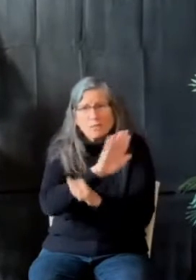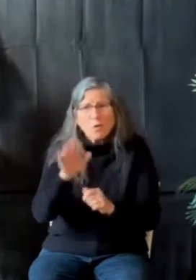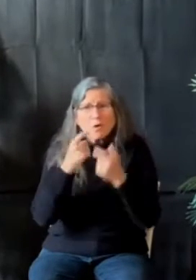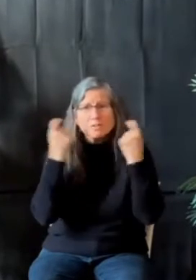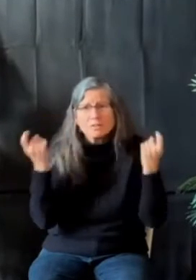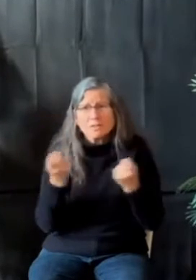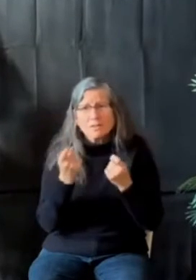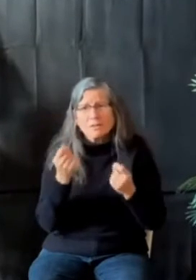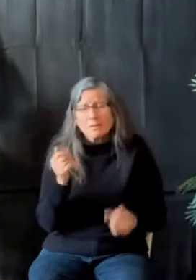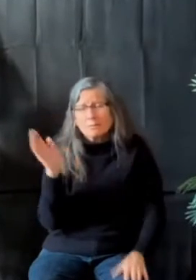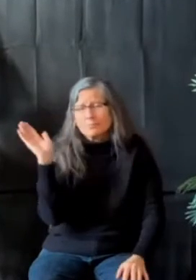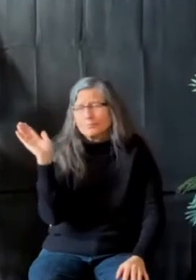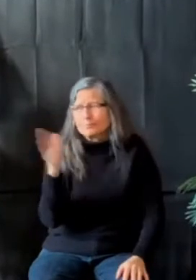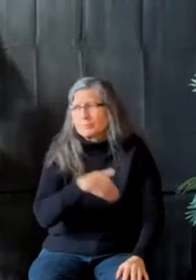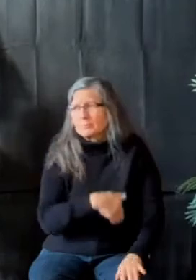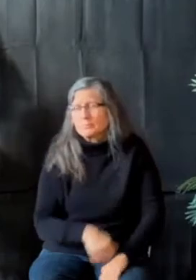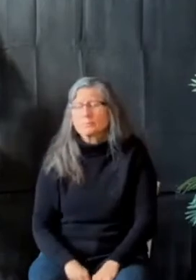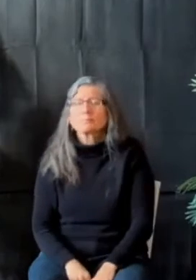sin is,